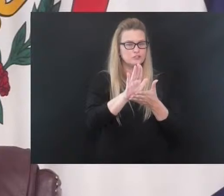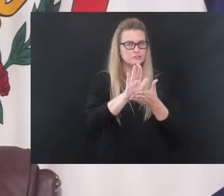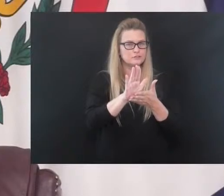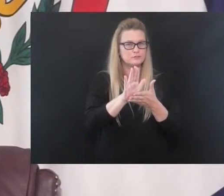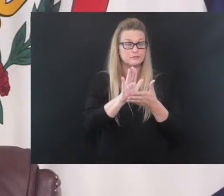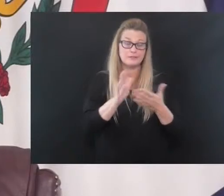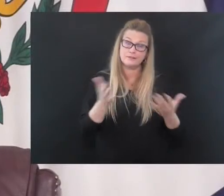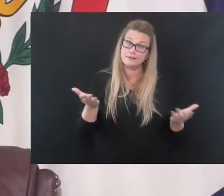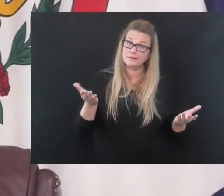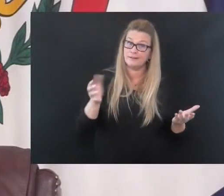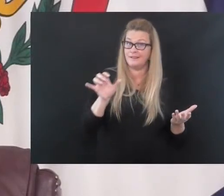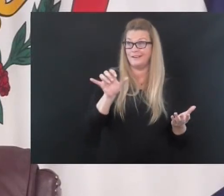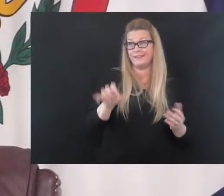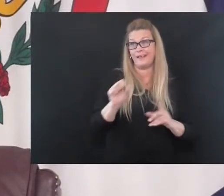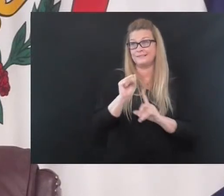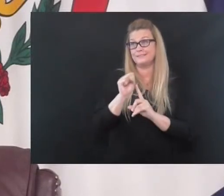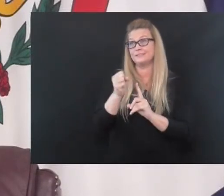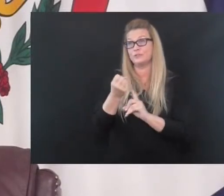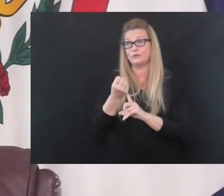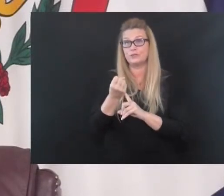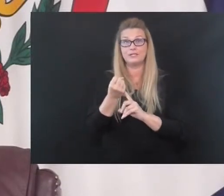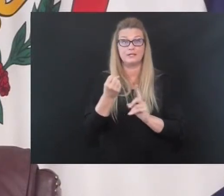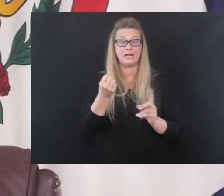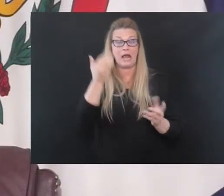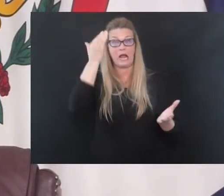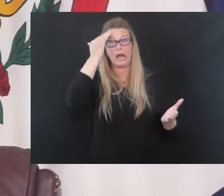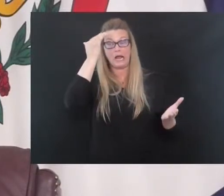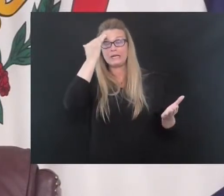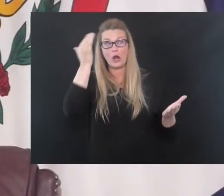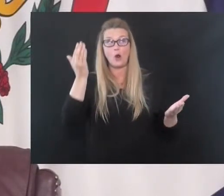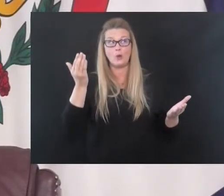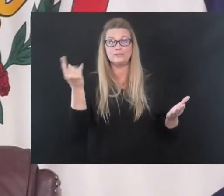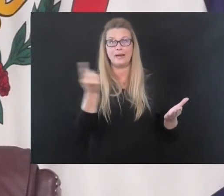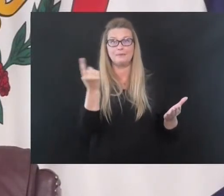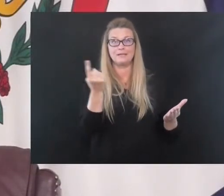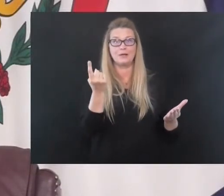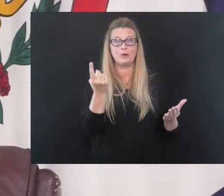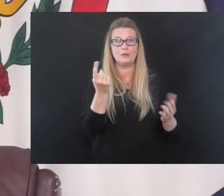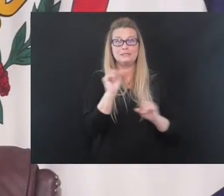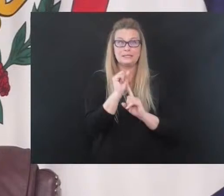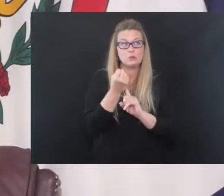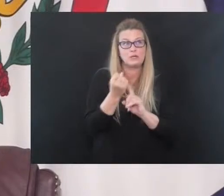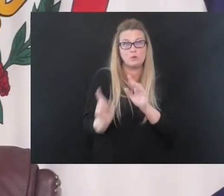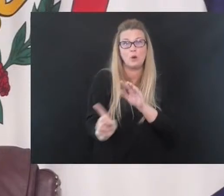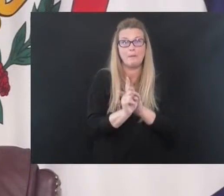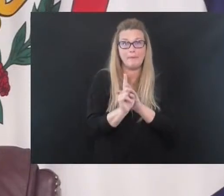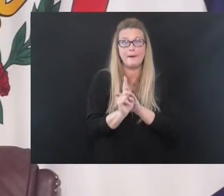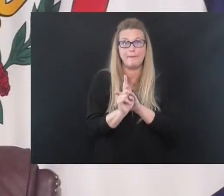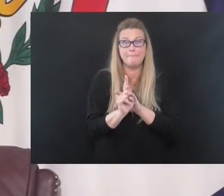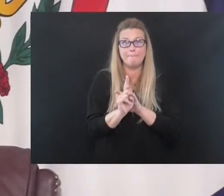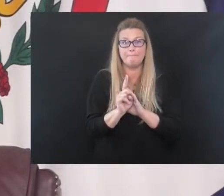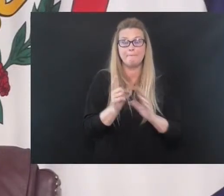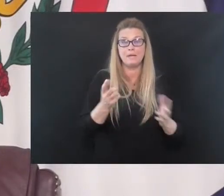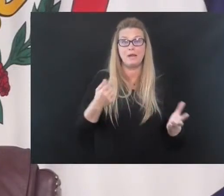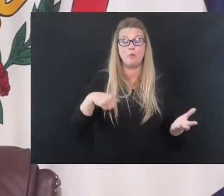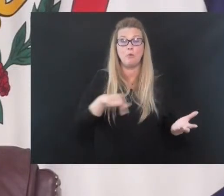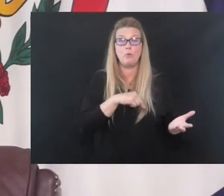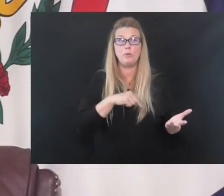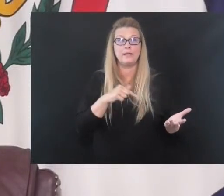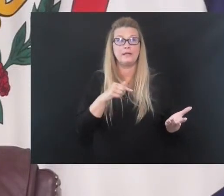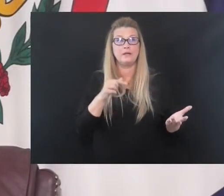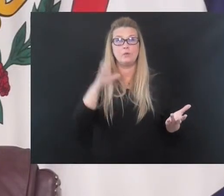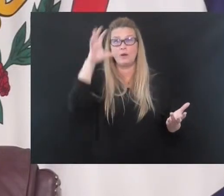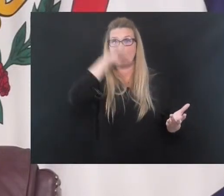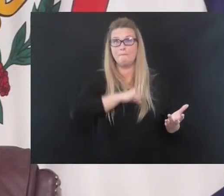going to be in a situation, sure as I know my name, that you know, that what's going to happen here is we're going to